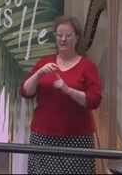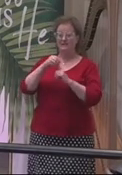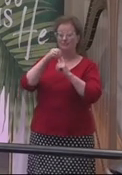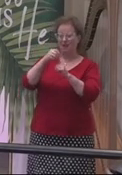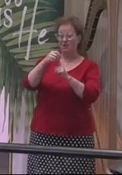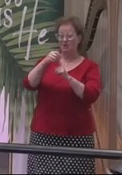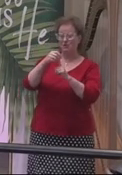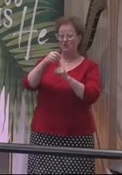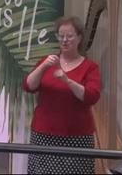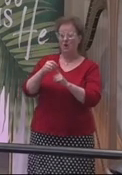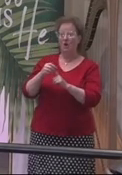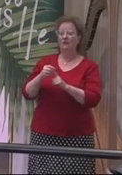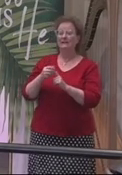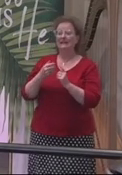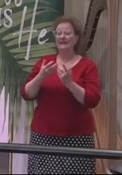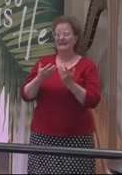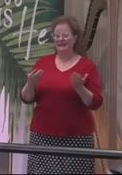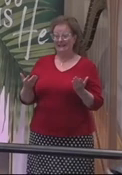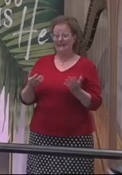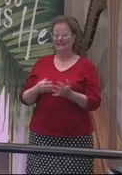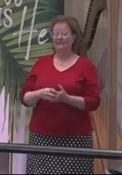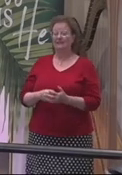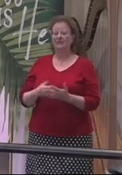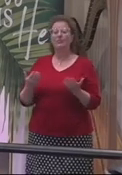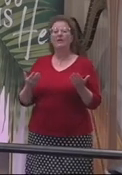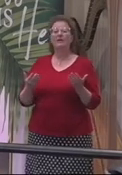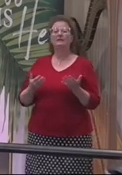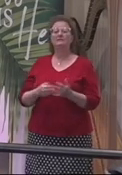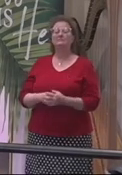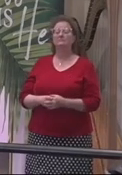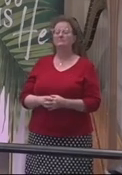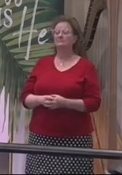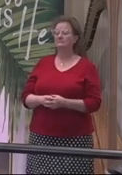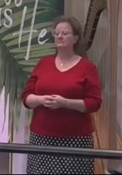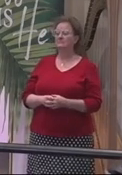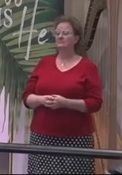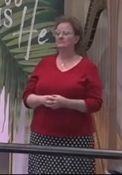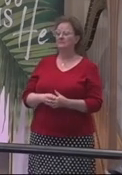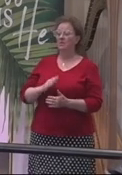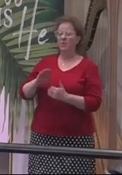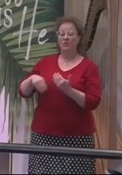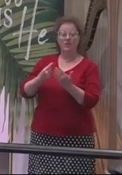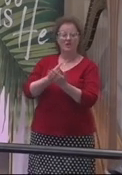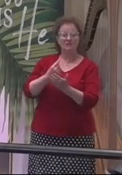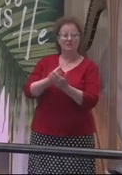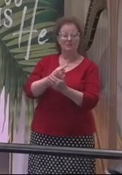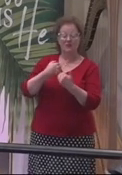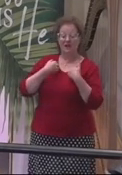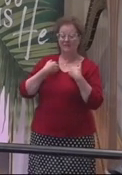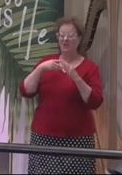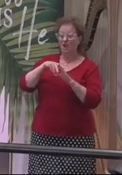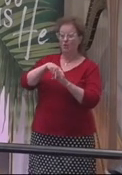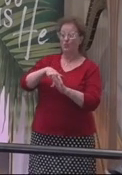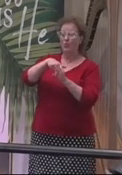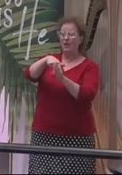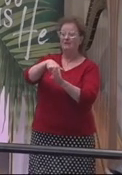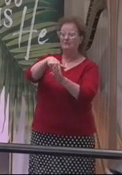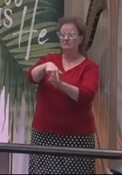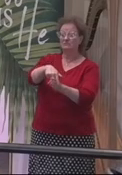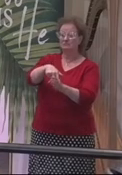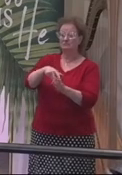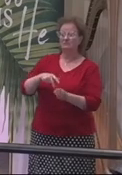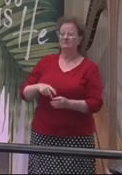was this sign. Now, all the Gospels have the donkey, they have the crowds, they have the hosannas, but